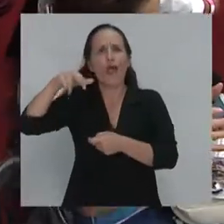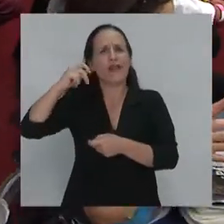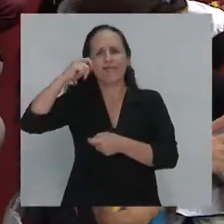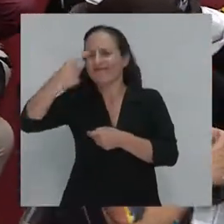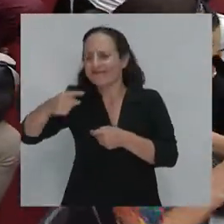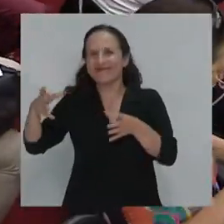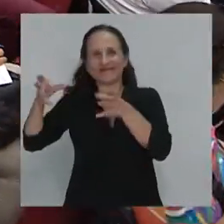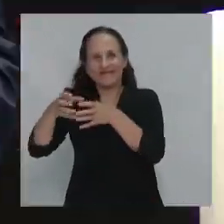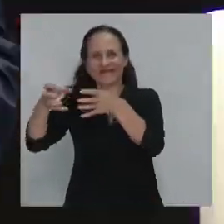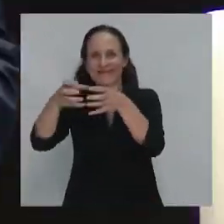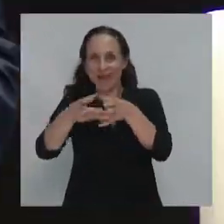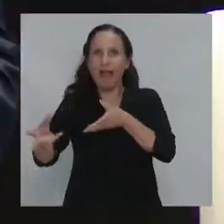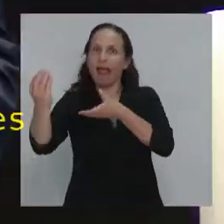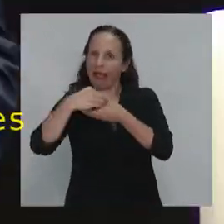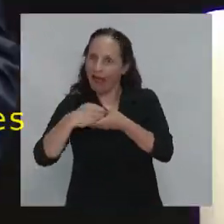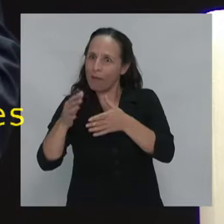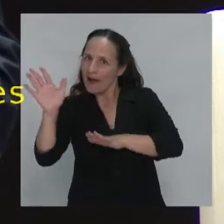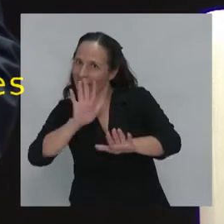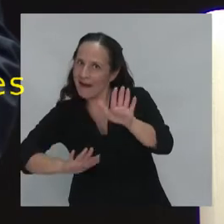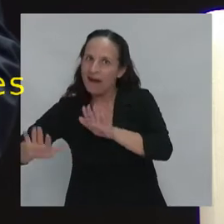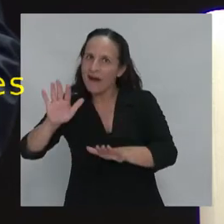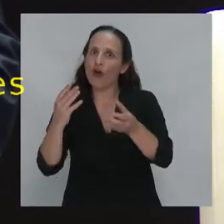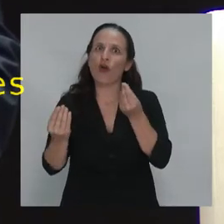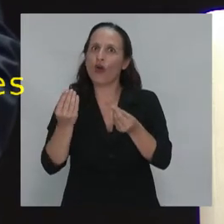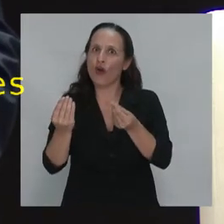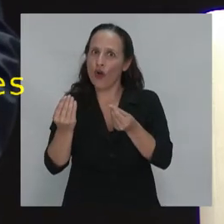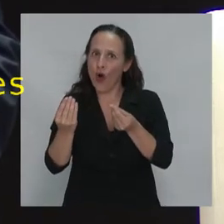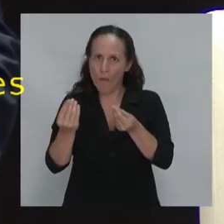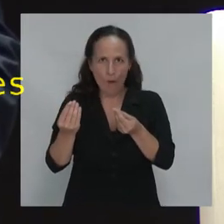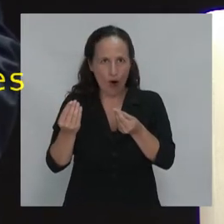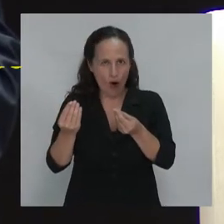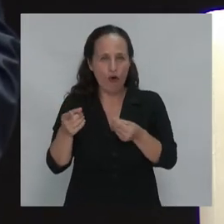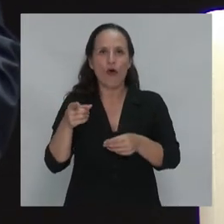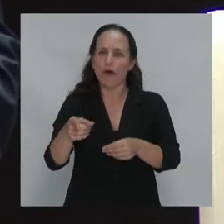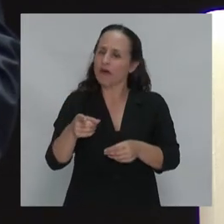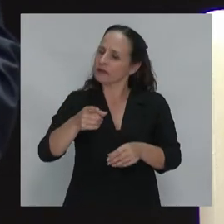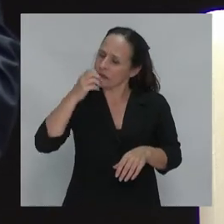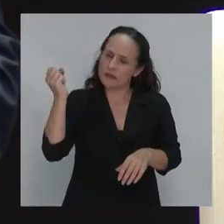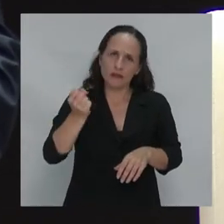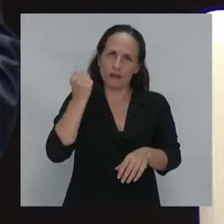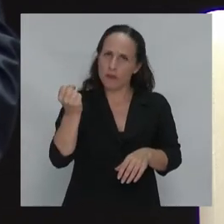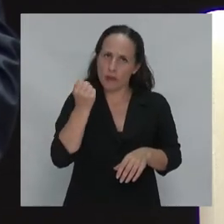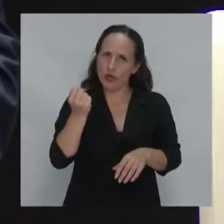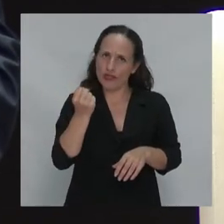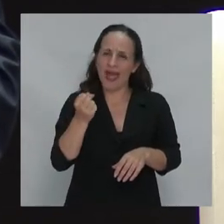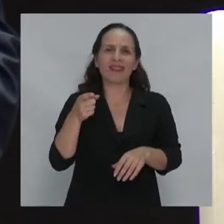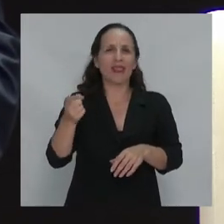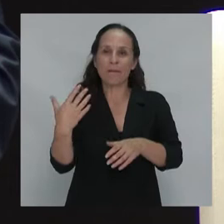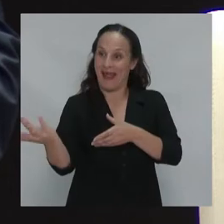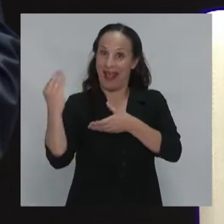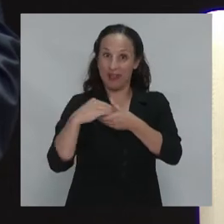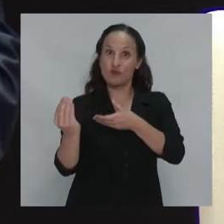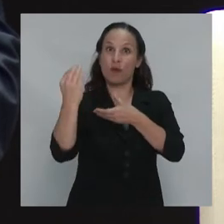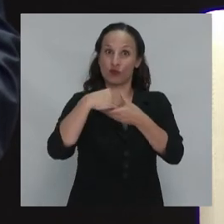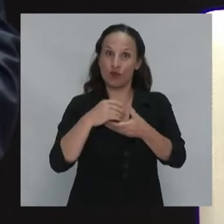also require strengthening. This would facilitate gradual expanding economic sectors organized in a non